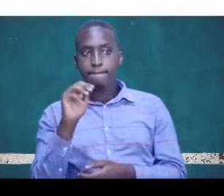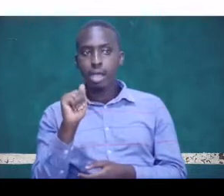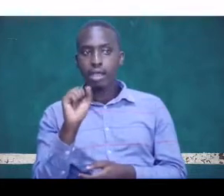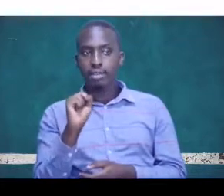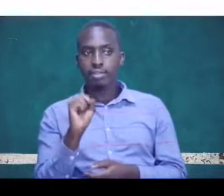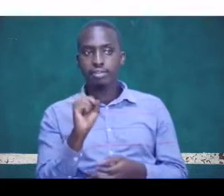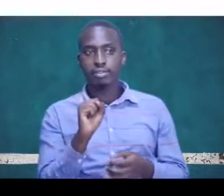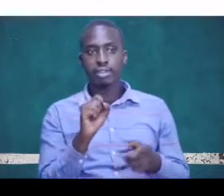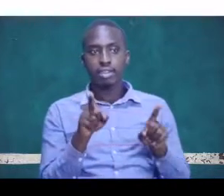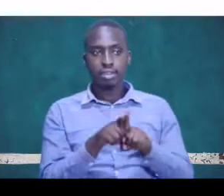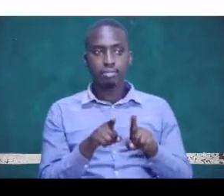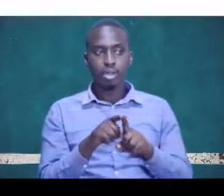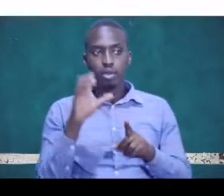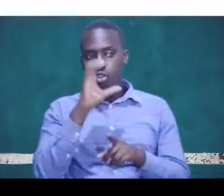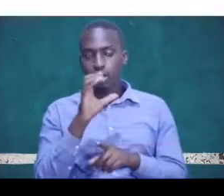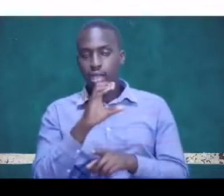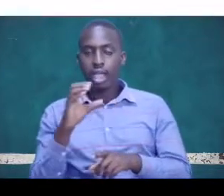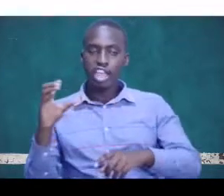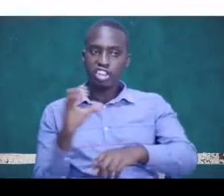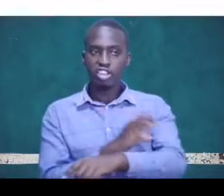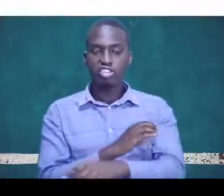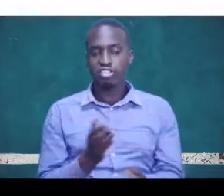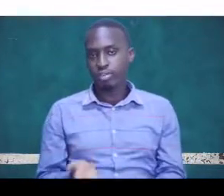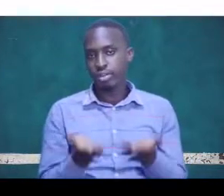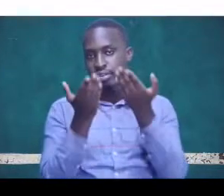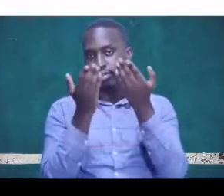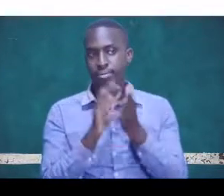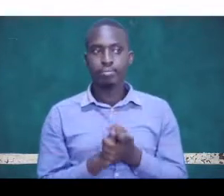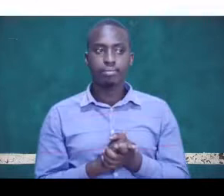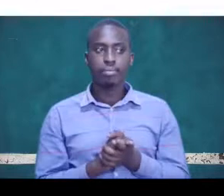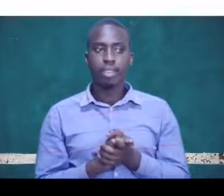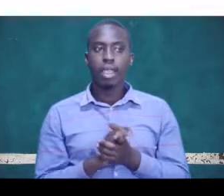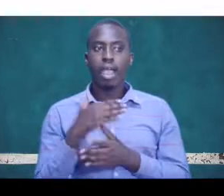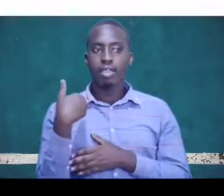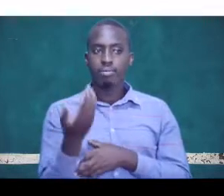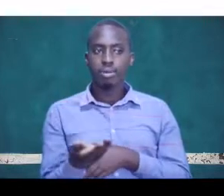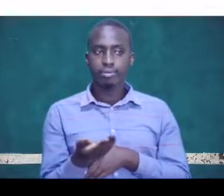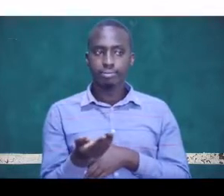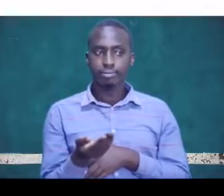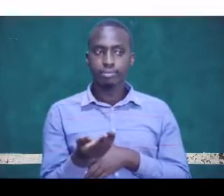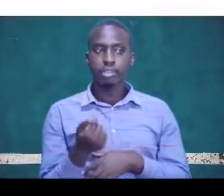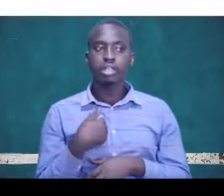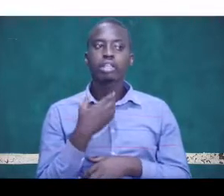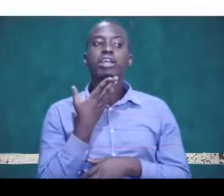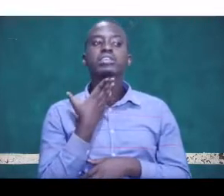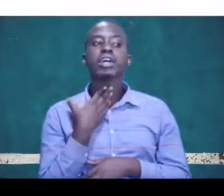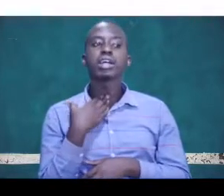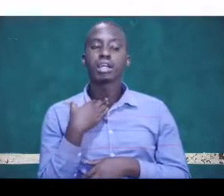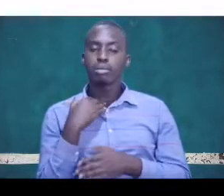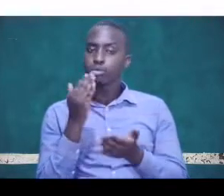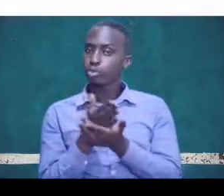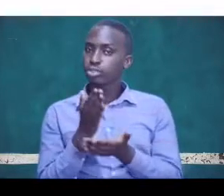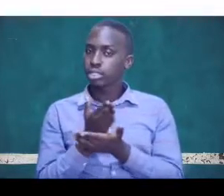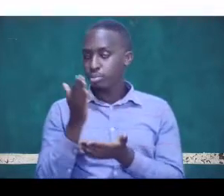the reaction to find the energy raised, right? And I want you also to be